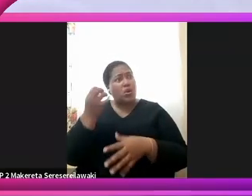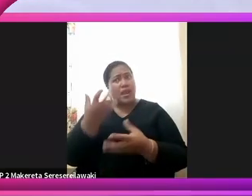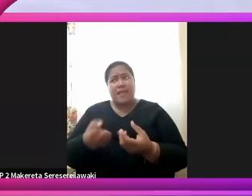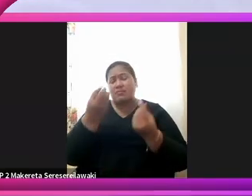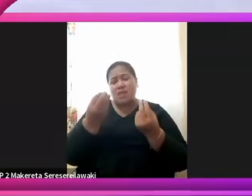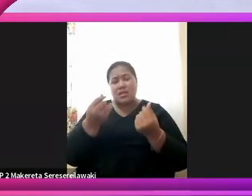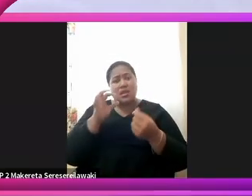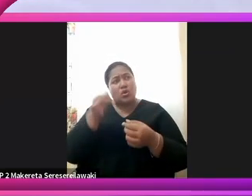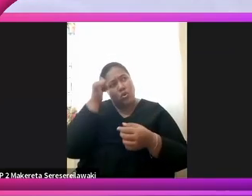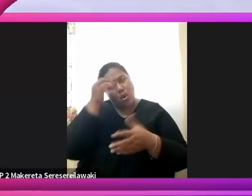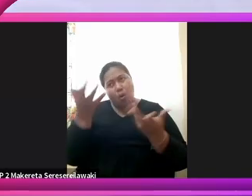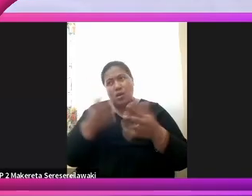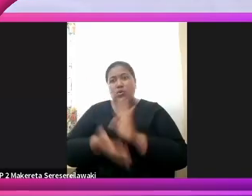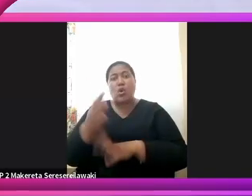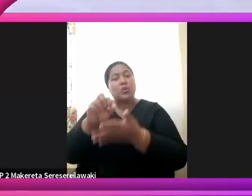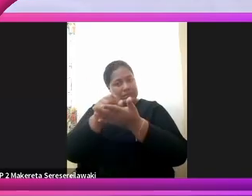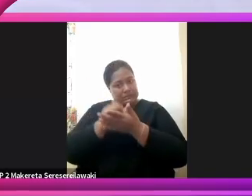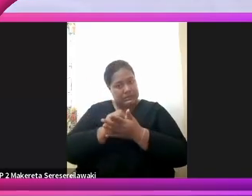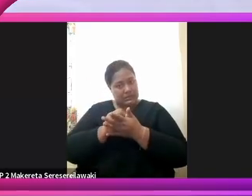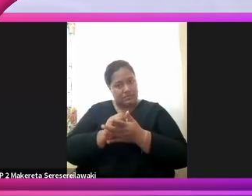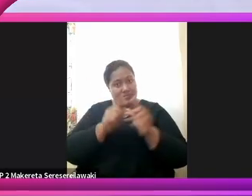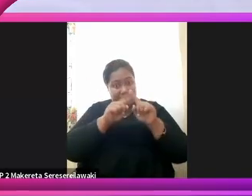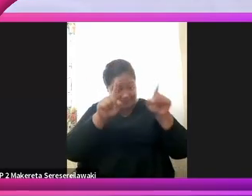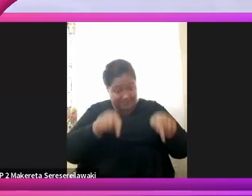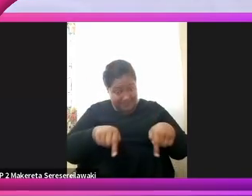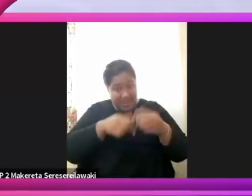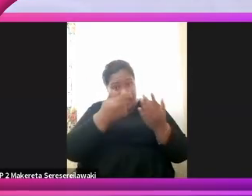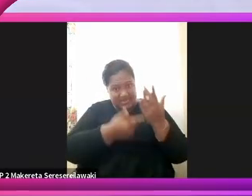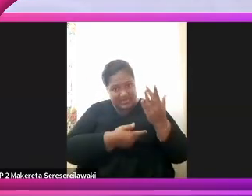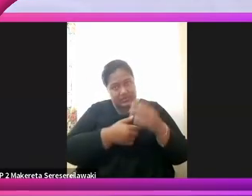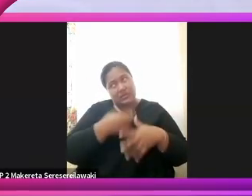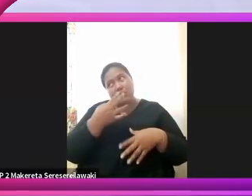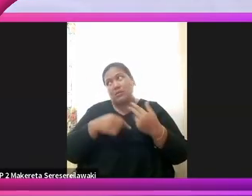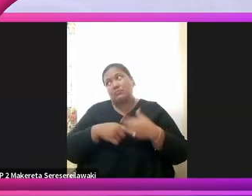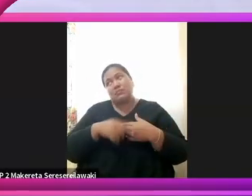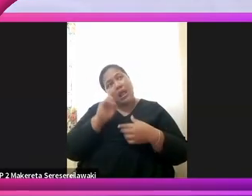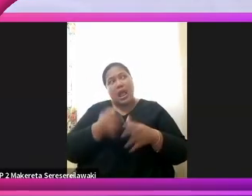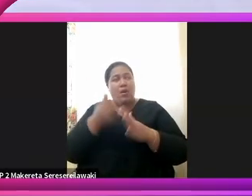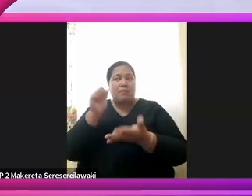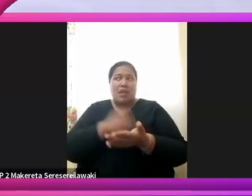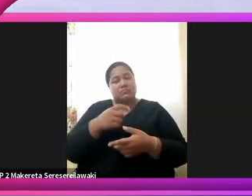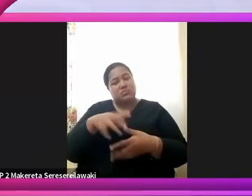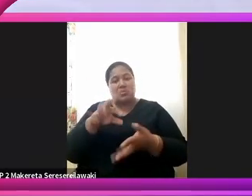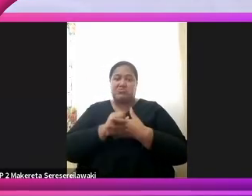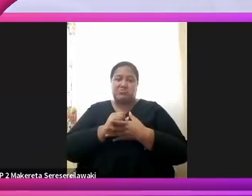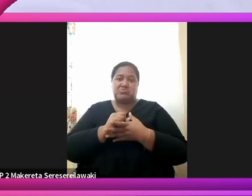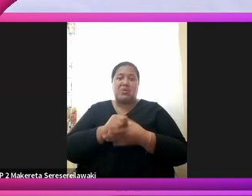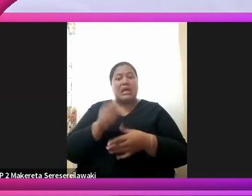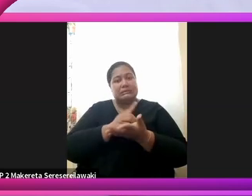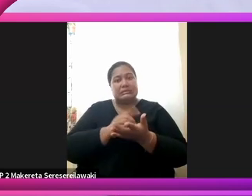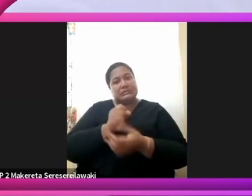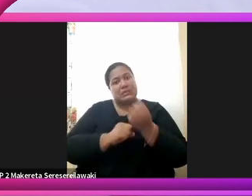you still there, you keep the prescription and you still carry on infections. So I saw that supply, commodity supply is very